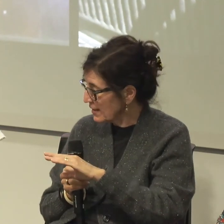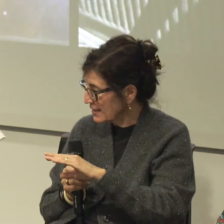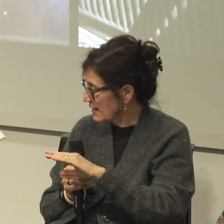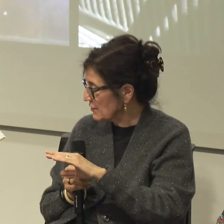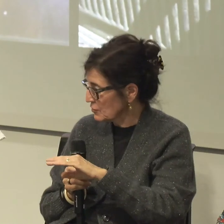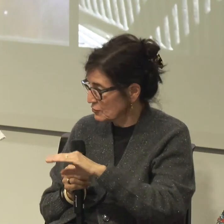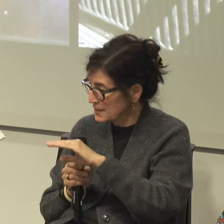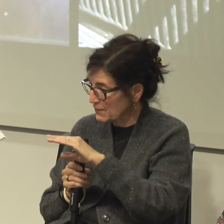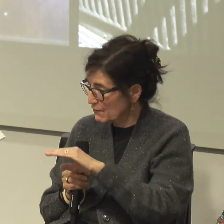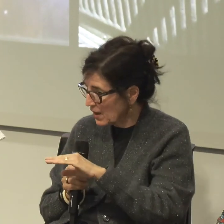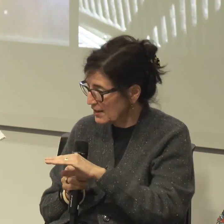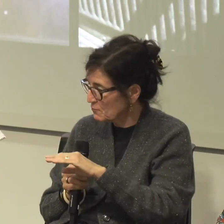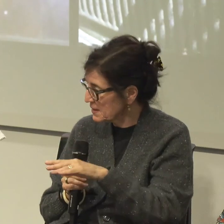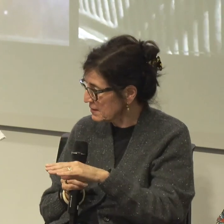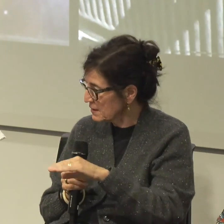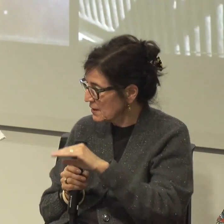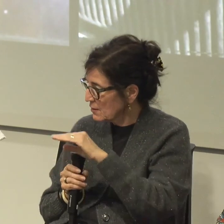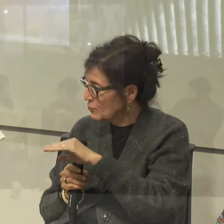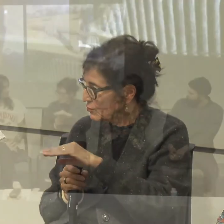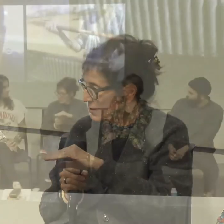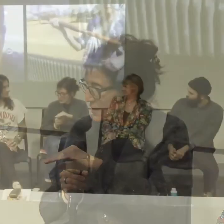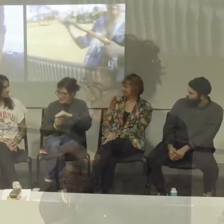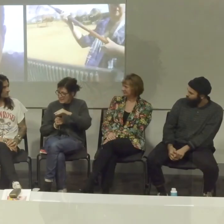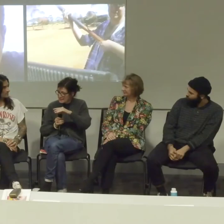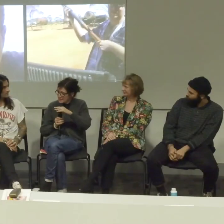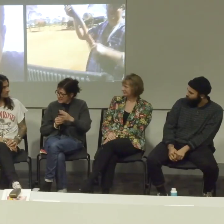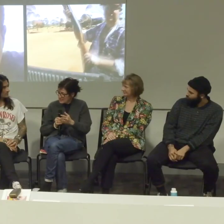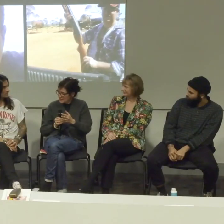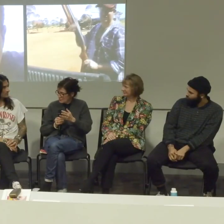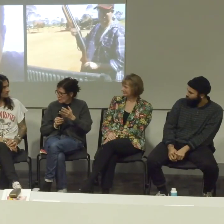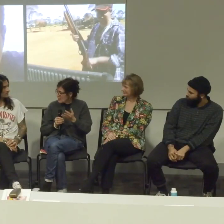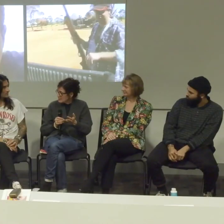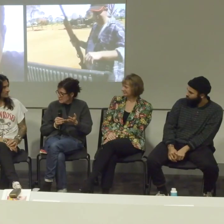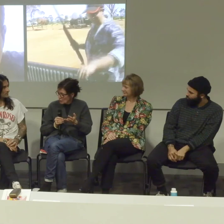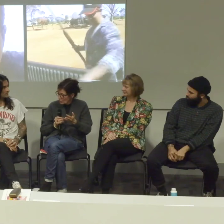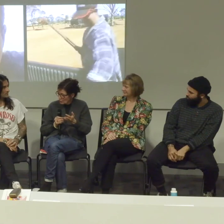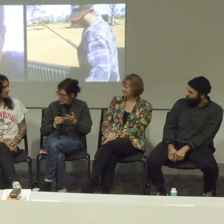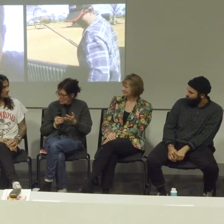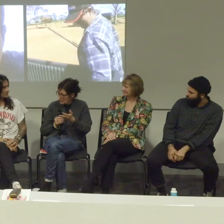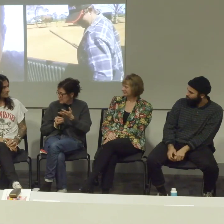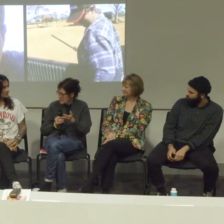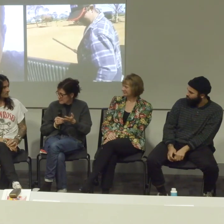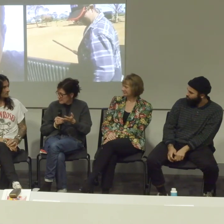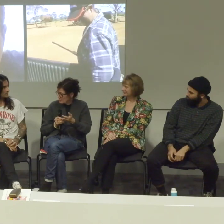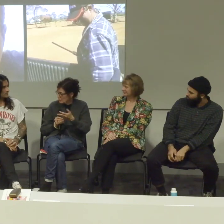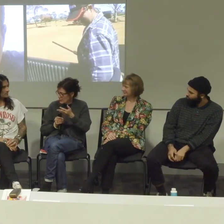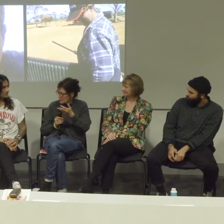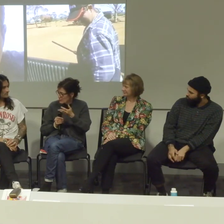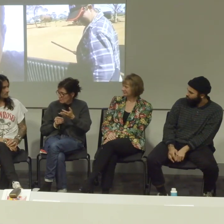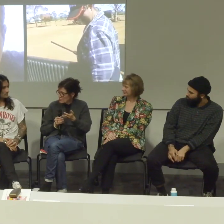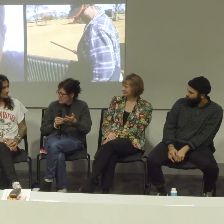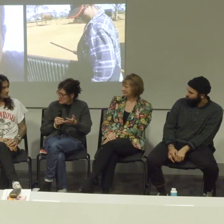every night after the news have a 5-minute look at inside a writer's home, their desk or